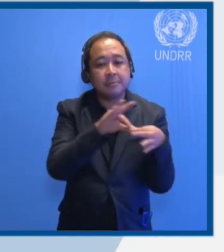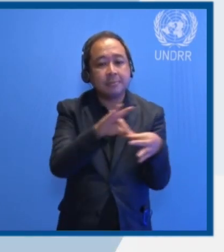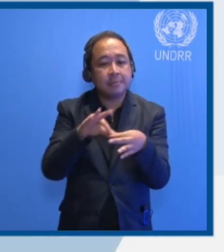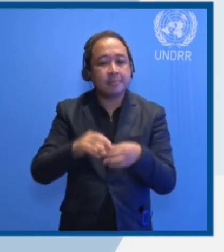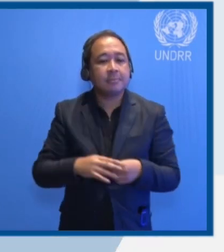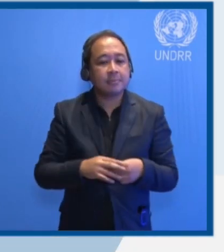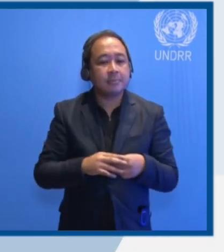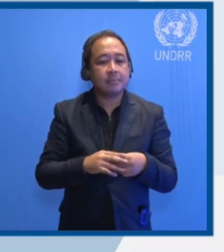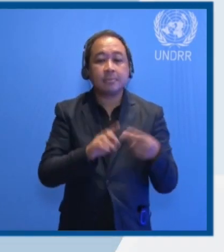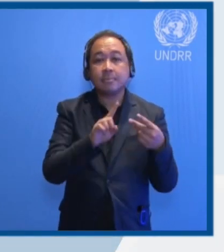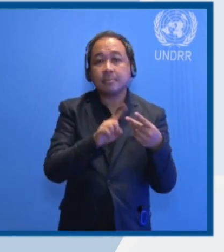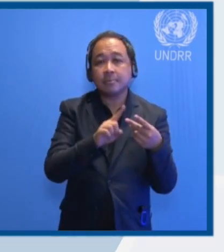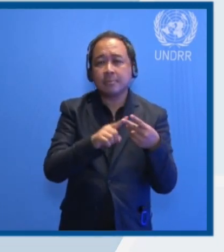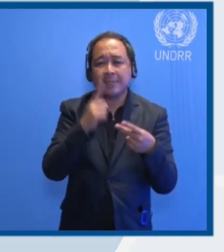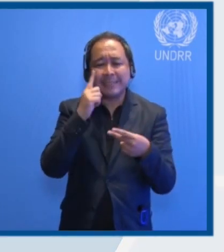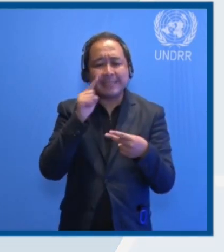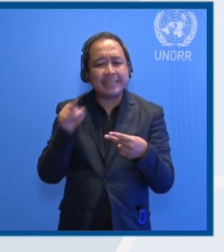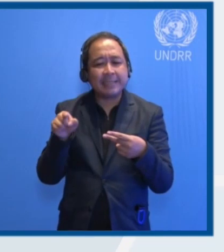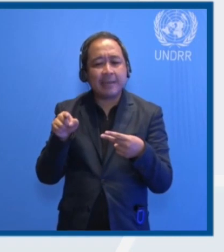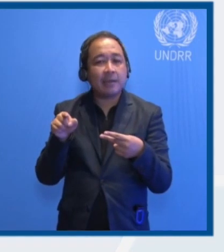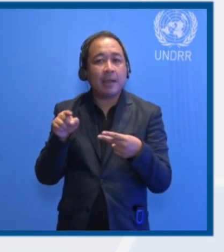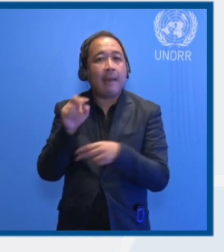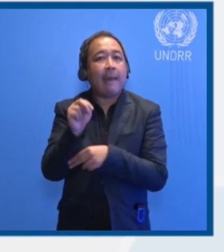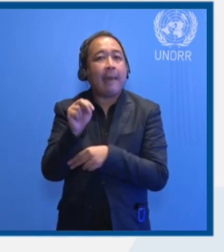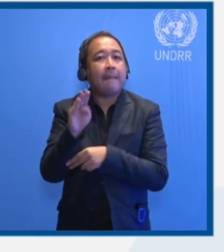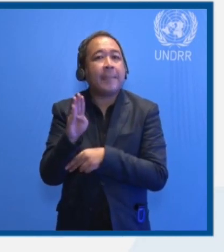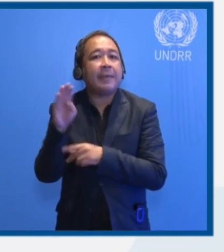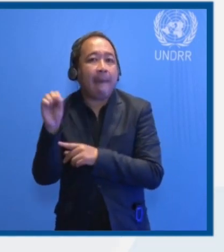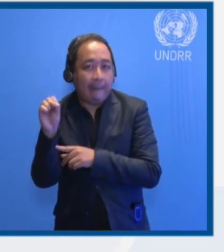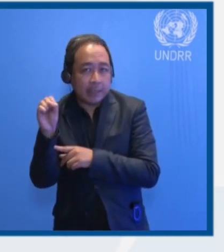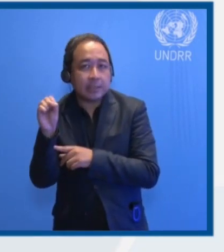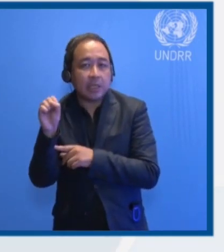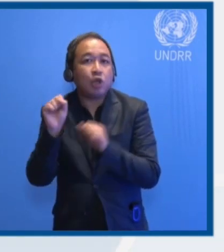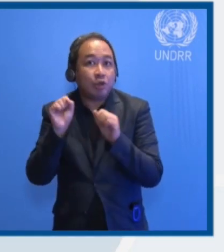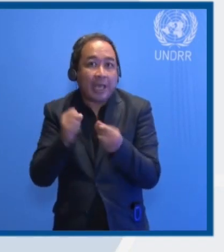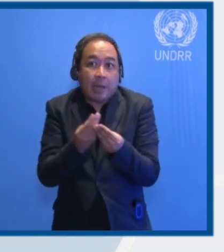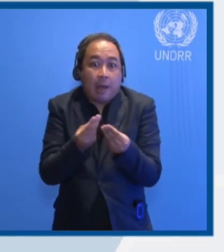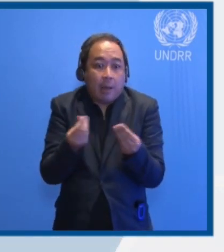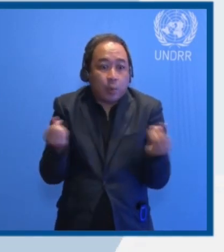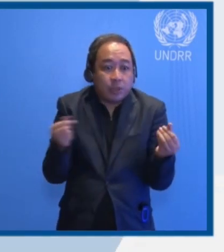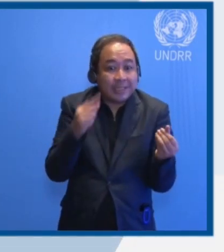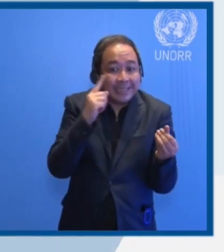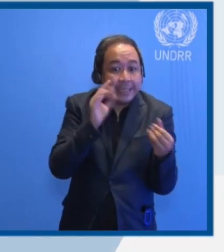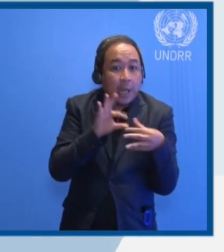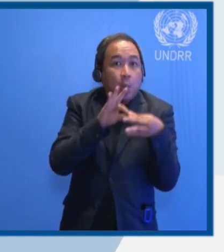in the application of nature-based solutions. And I think what also came out was the private-public